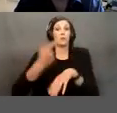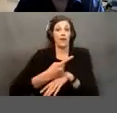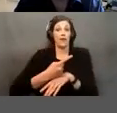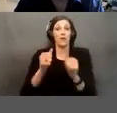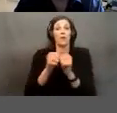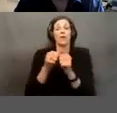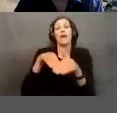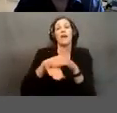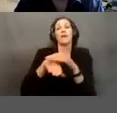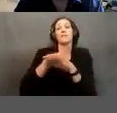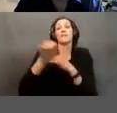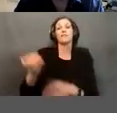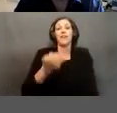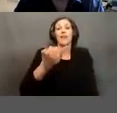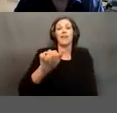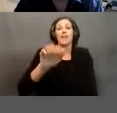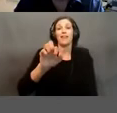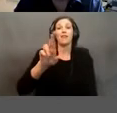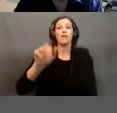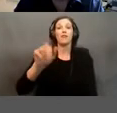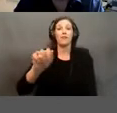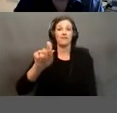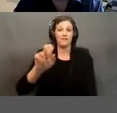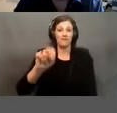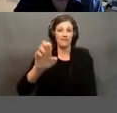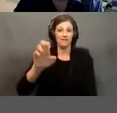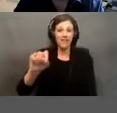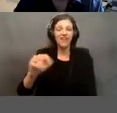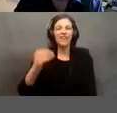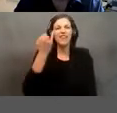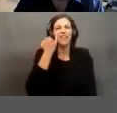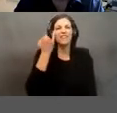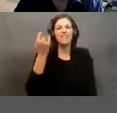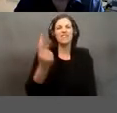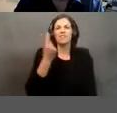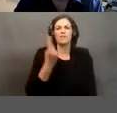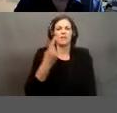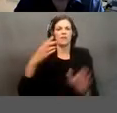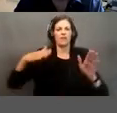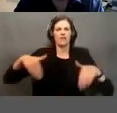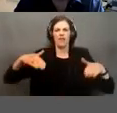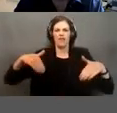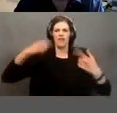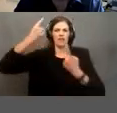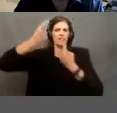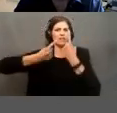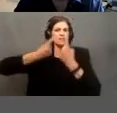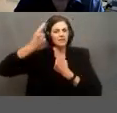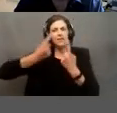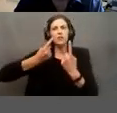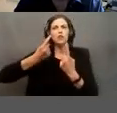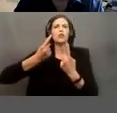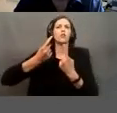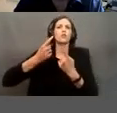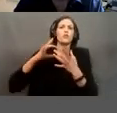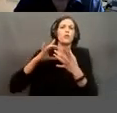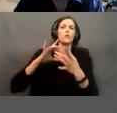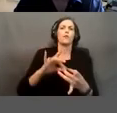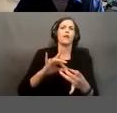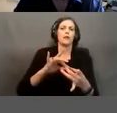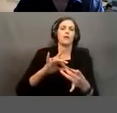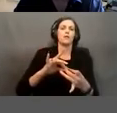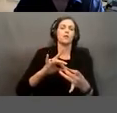at aera.net. If there's something that we haven't accounted for in terms of what you will hear